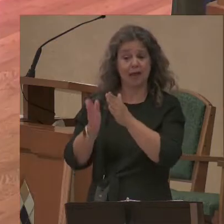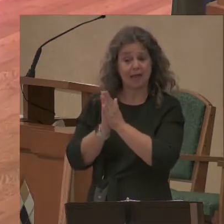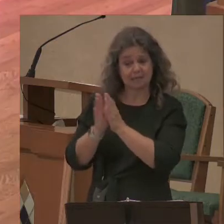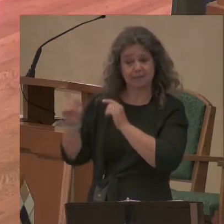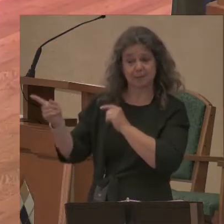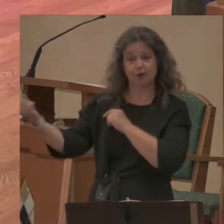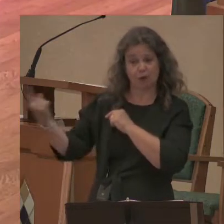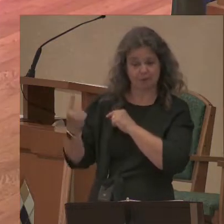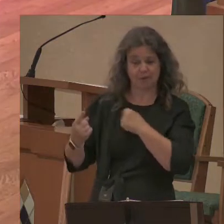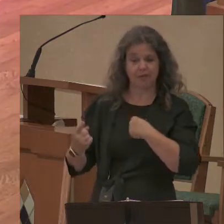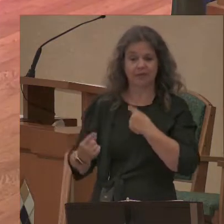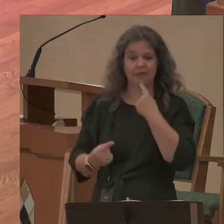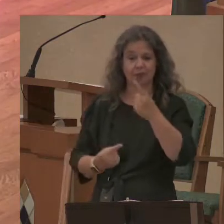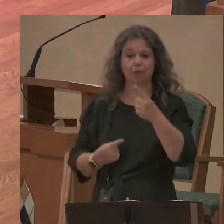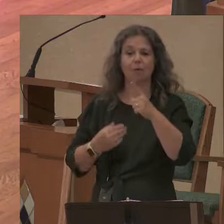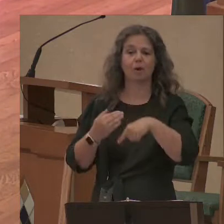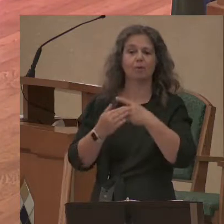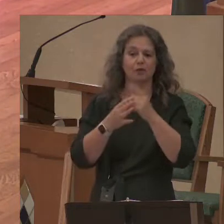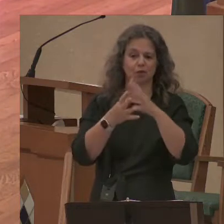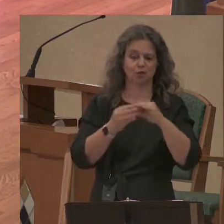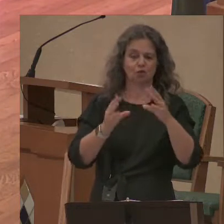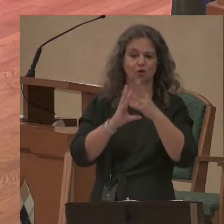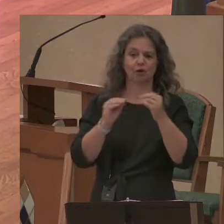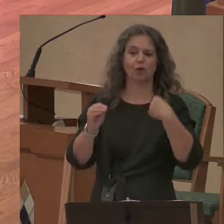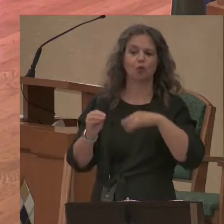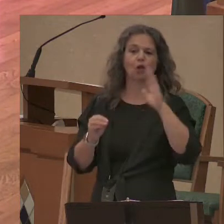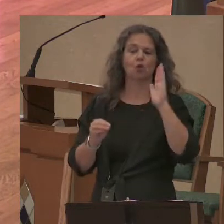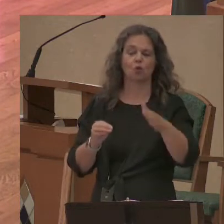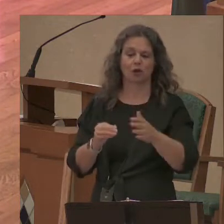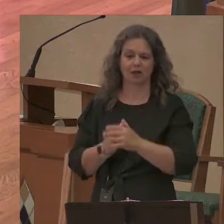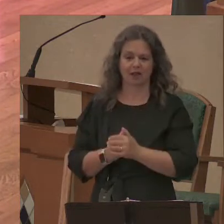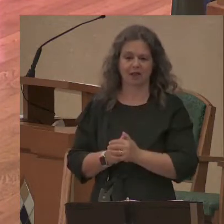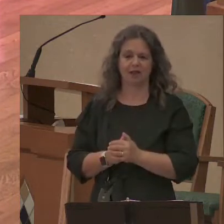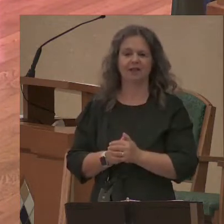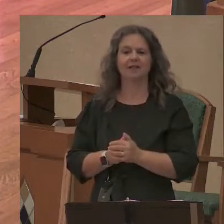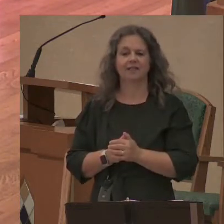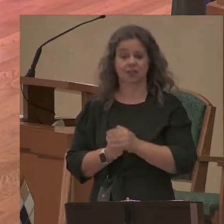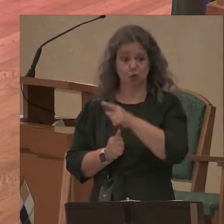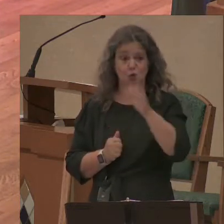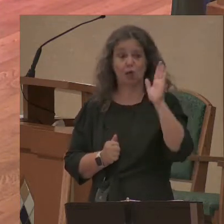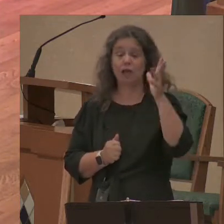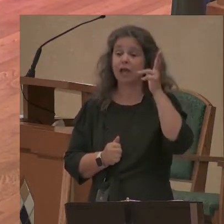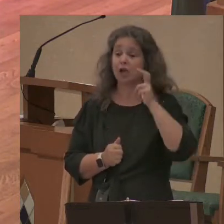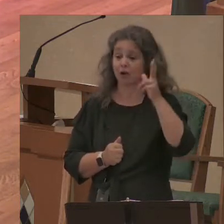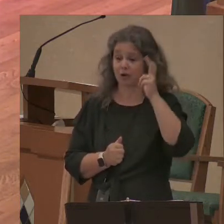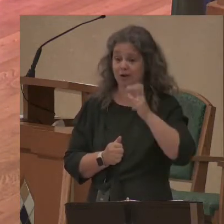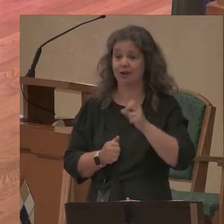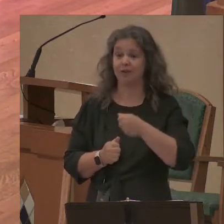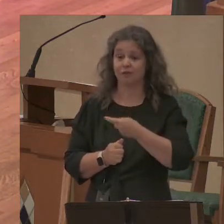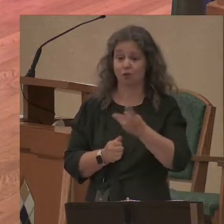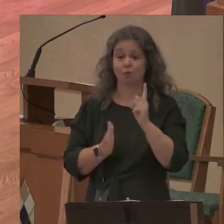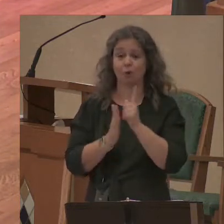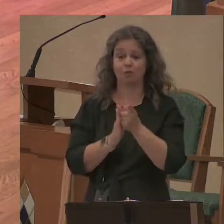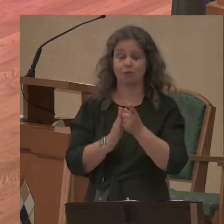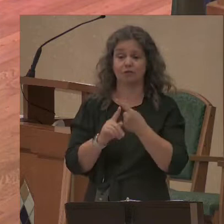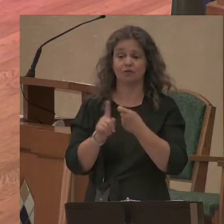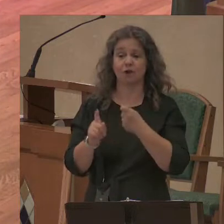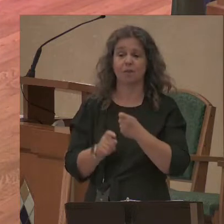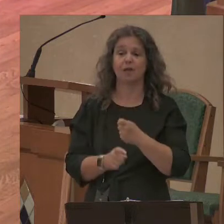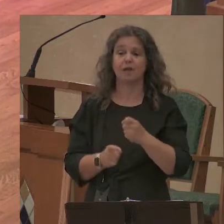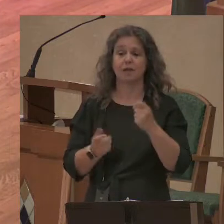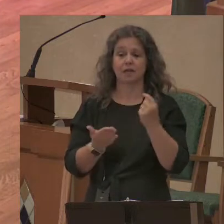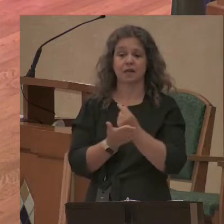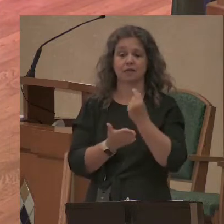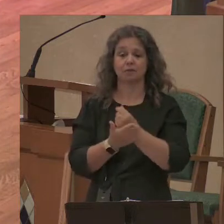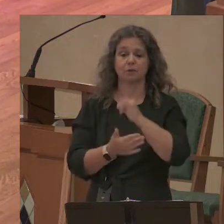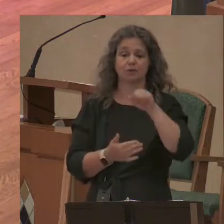I want you to know a little bit about the story we're going to hear in just a few moments from the Gospel of John. John tells